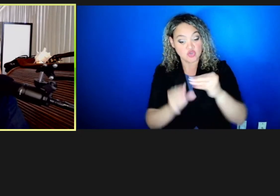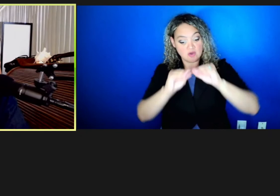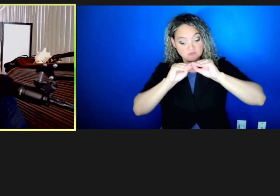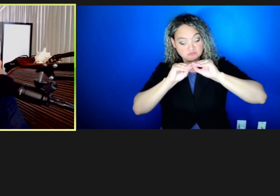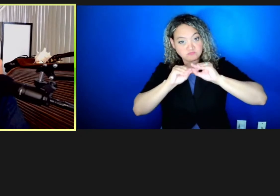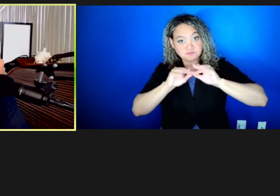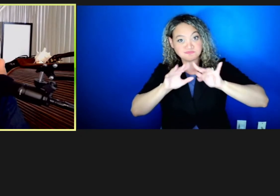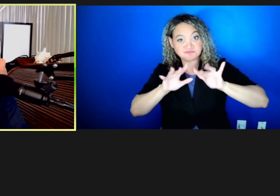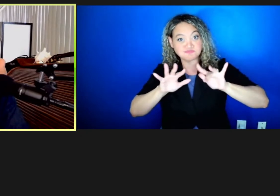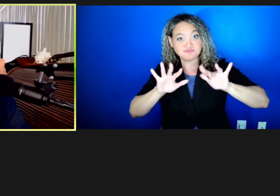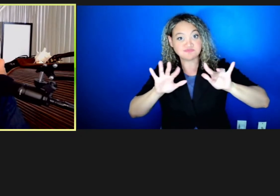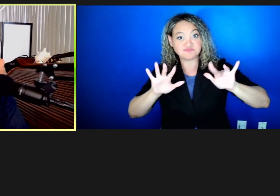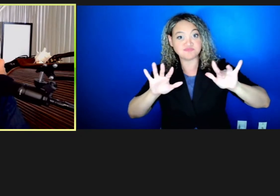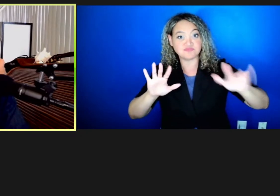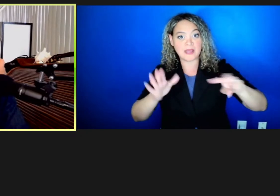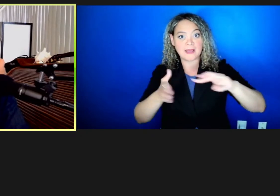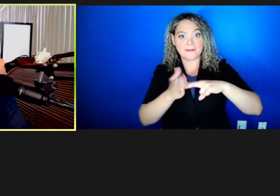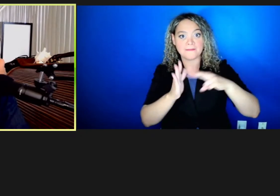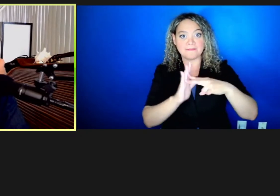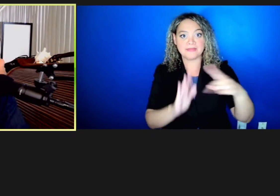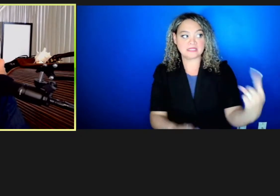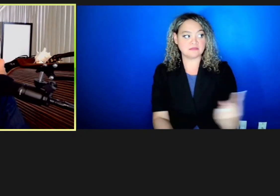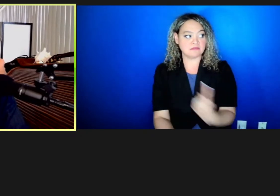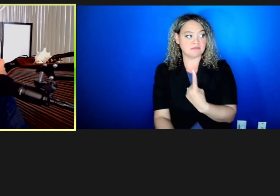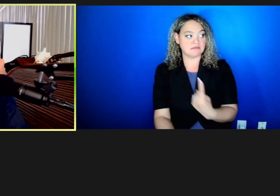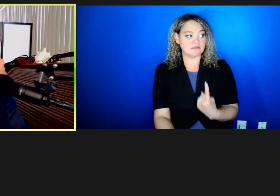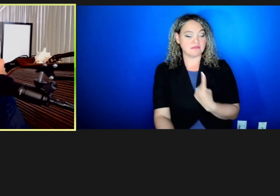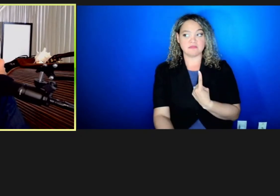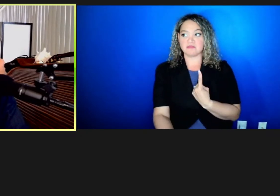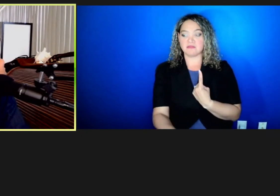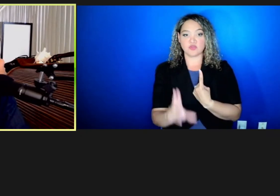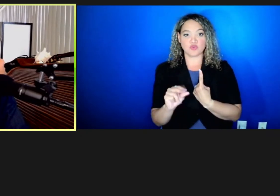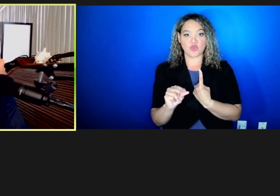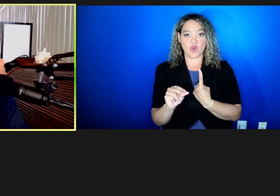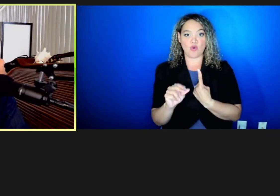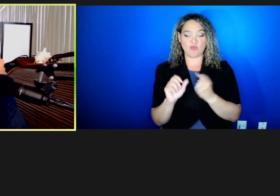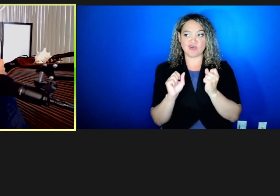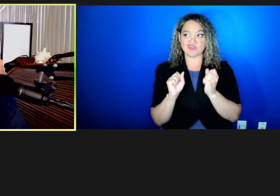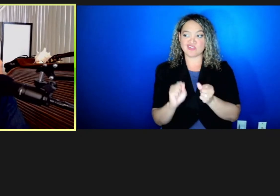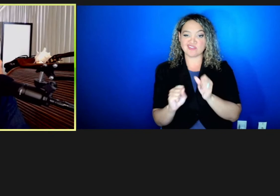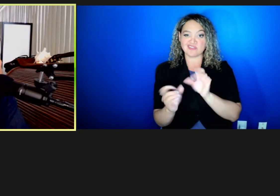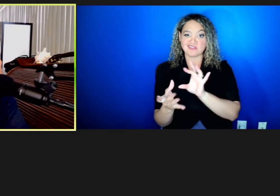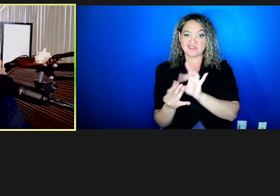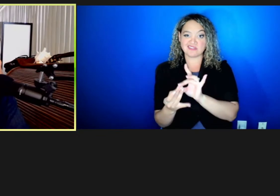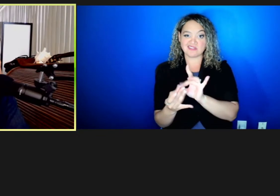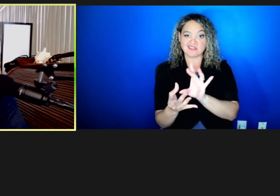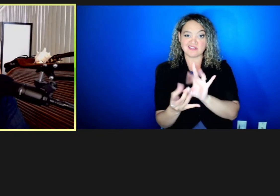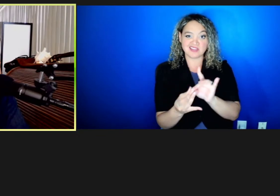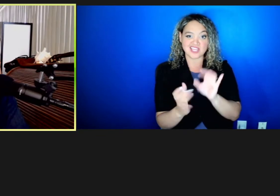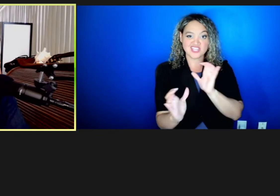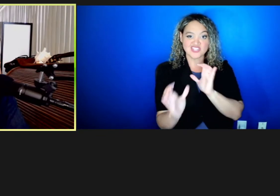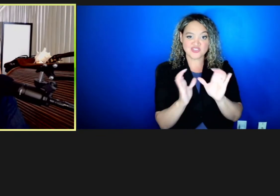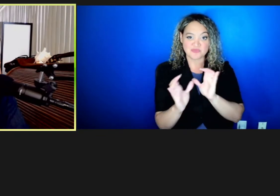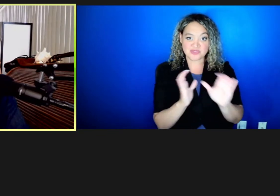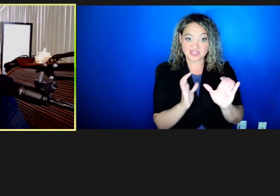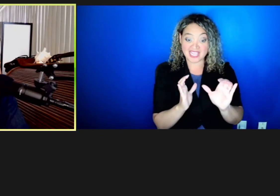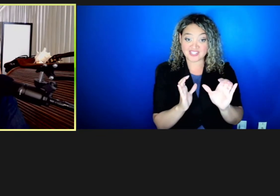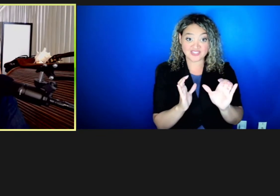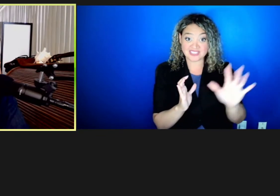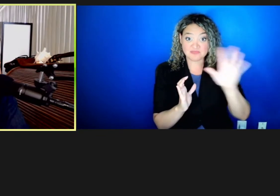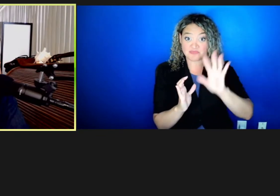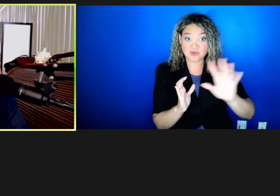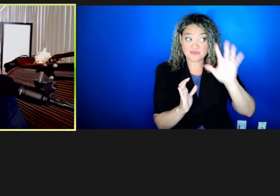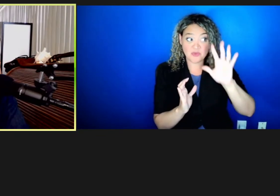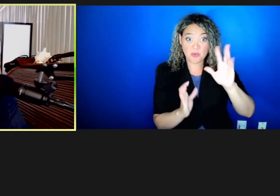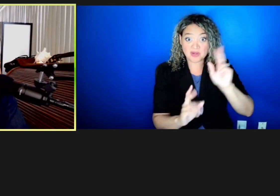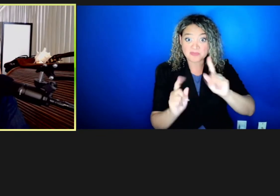ultimately break the chains of isolation for hundreds of thousands of people whose voices were not understandable due to